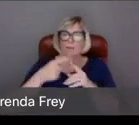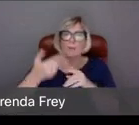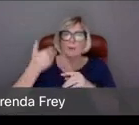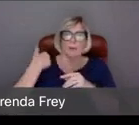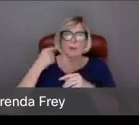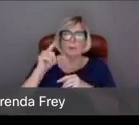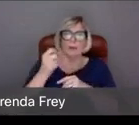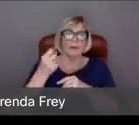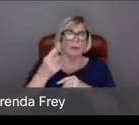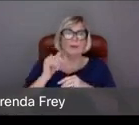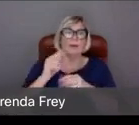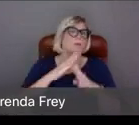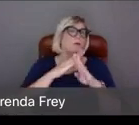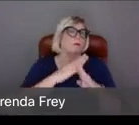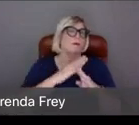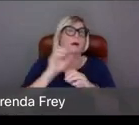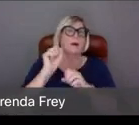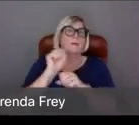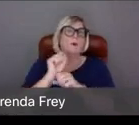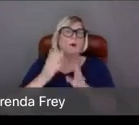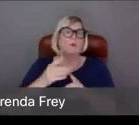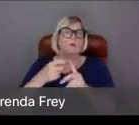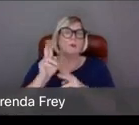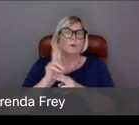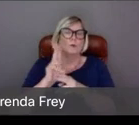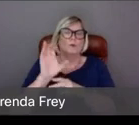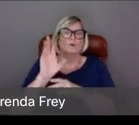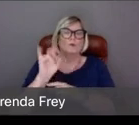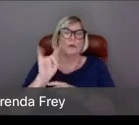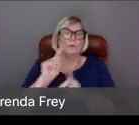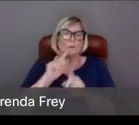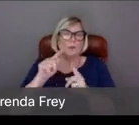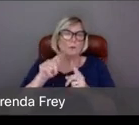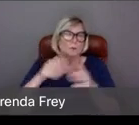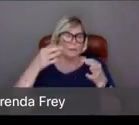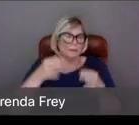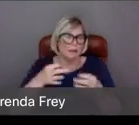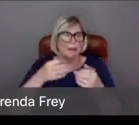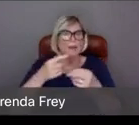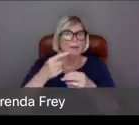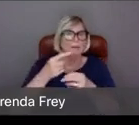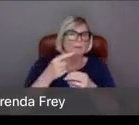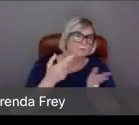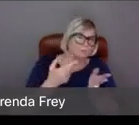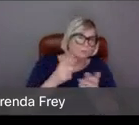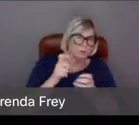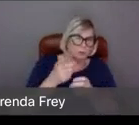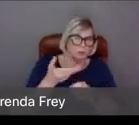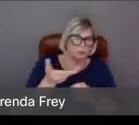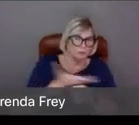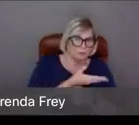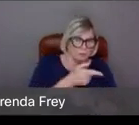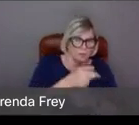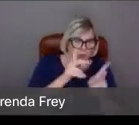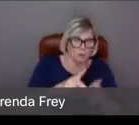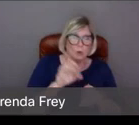prohibits Maryland employers from using a credit report to determine whether to hire or terminate an individual. And they also